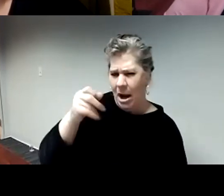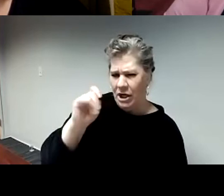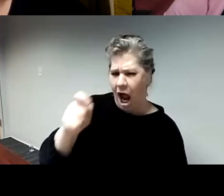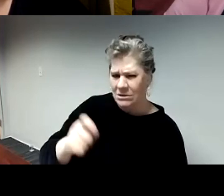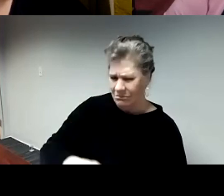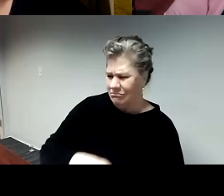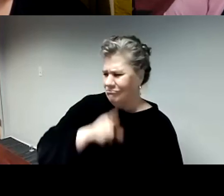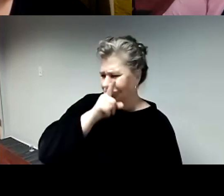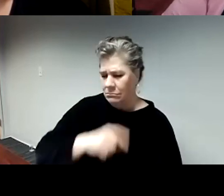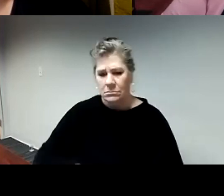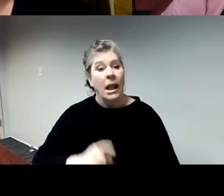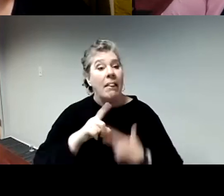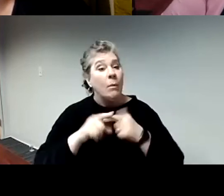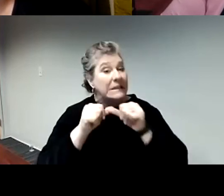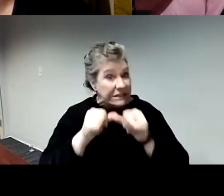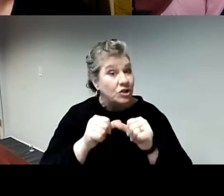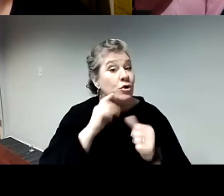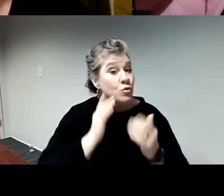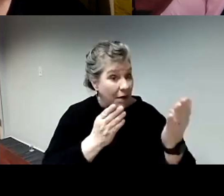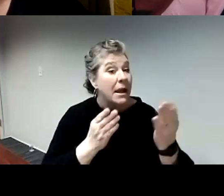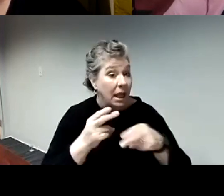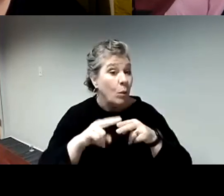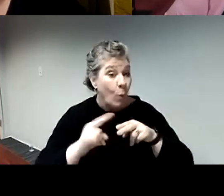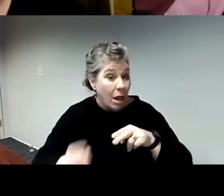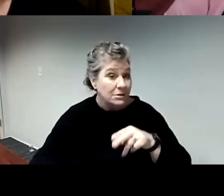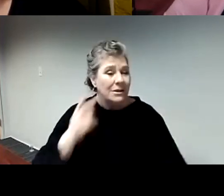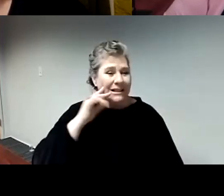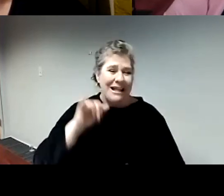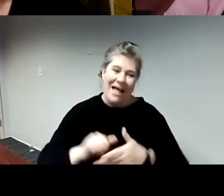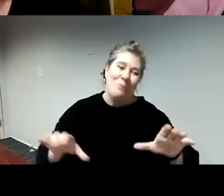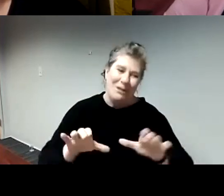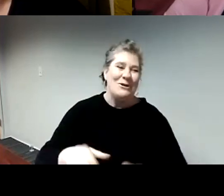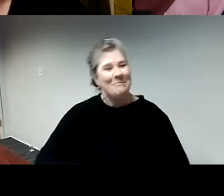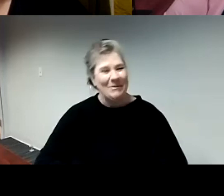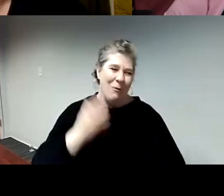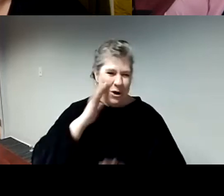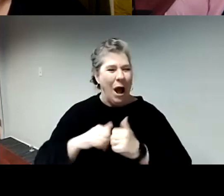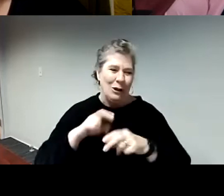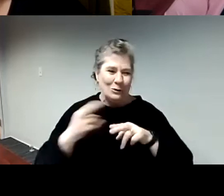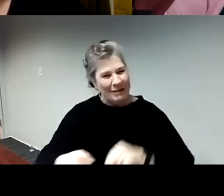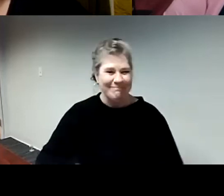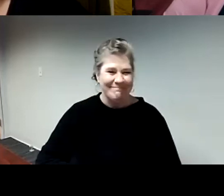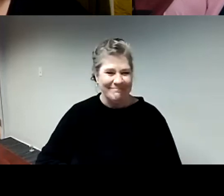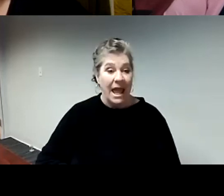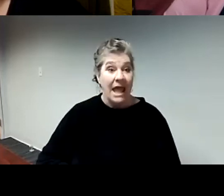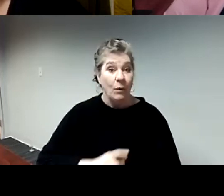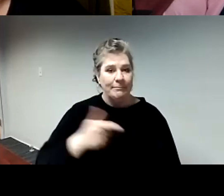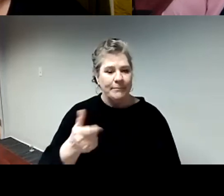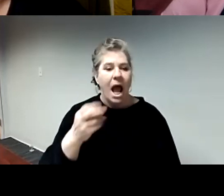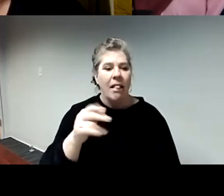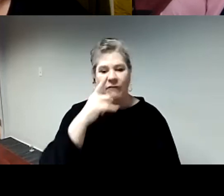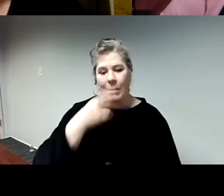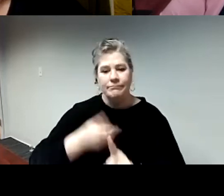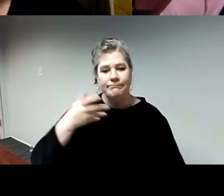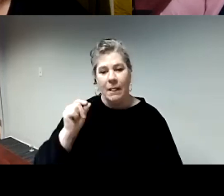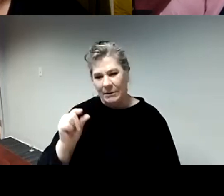it a paradox. And we continue to recommend weight loss because that's what we do, and we know how to do that. Anyway, Holly, I wanted to give you a chance to speak